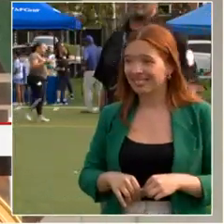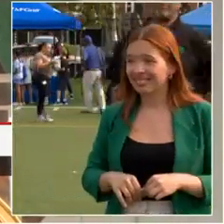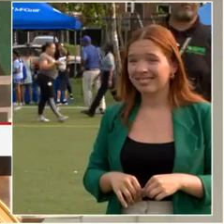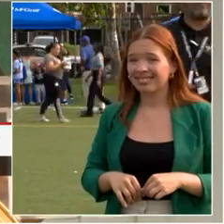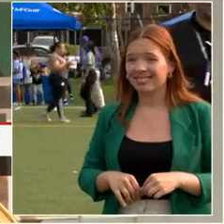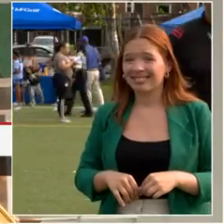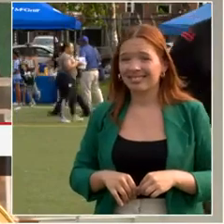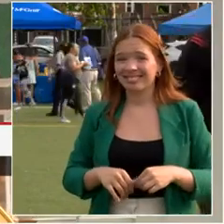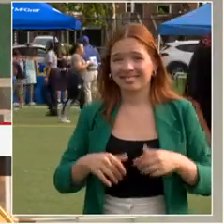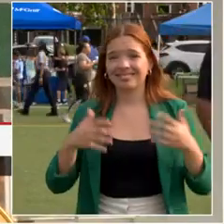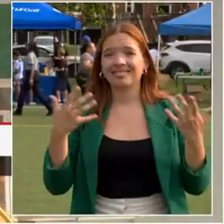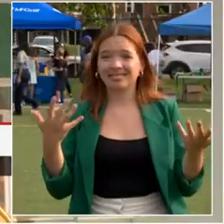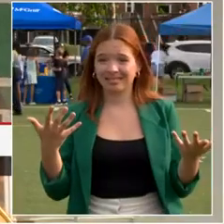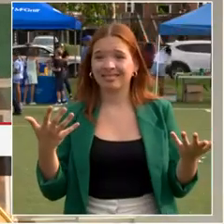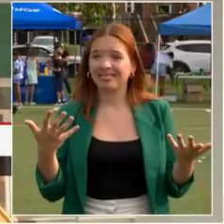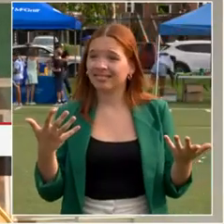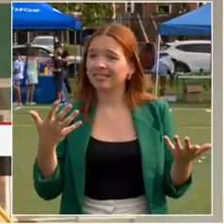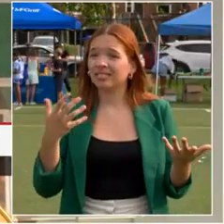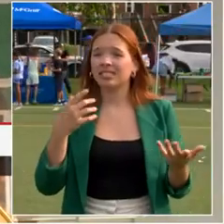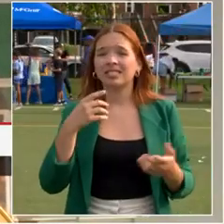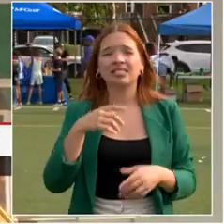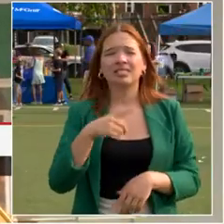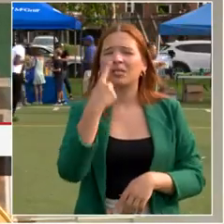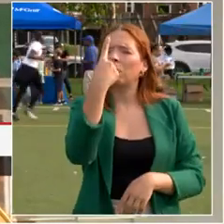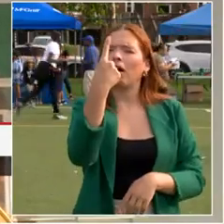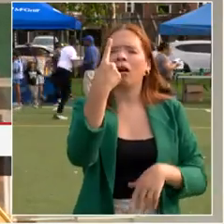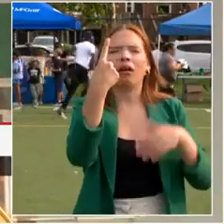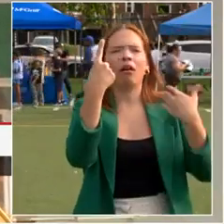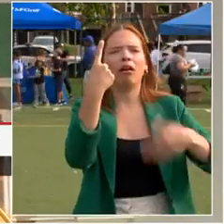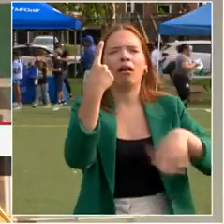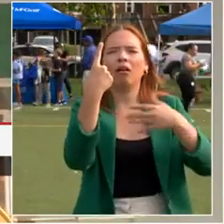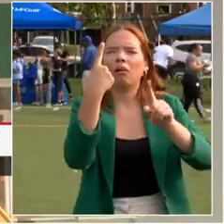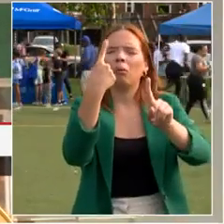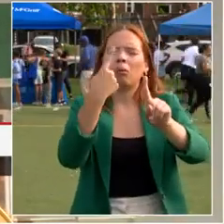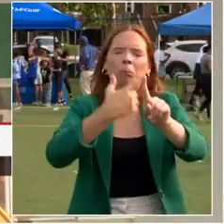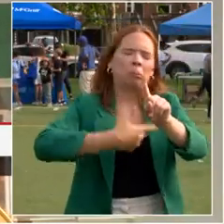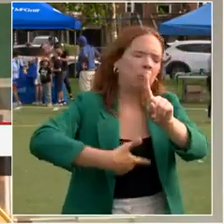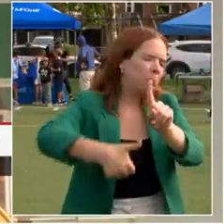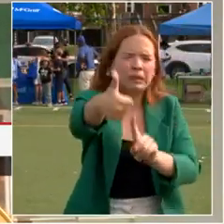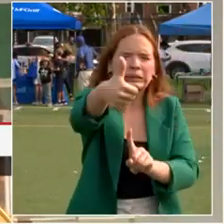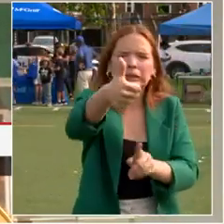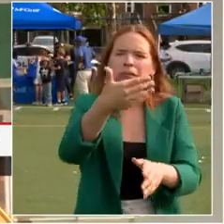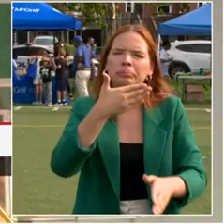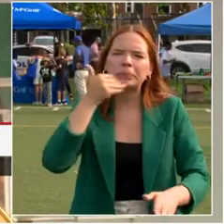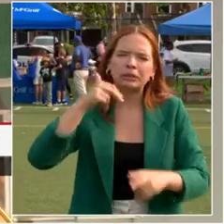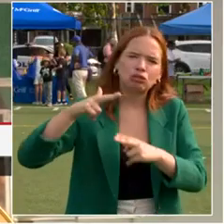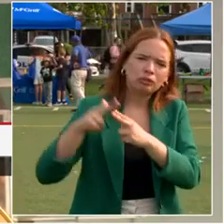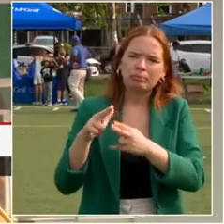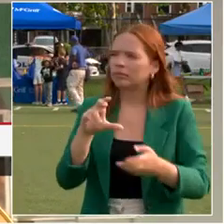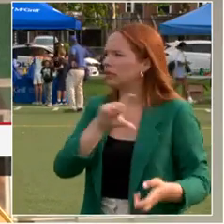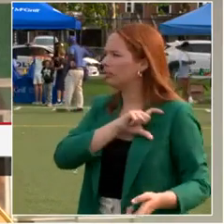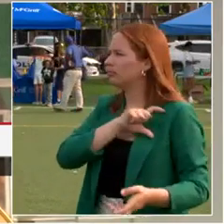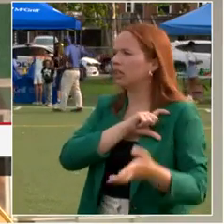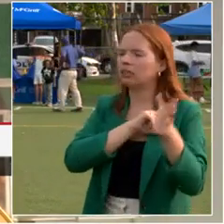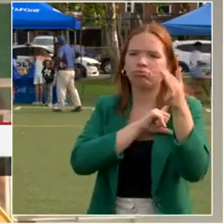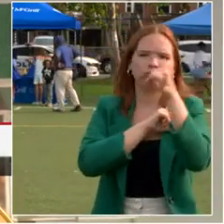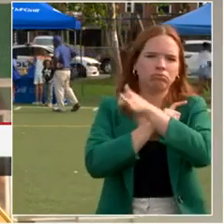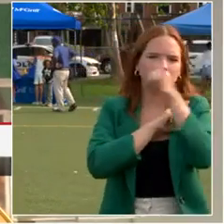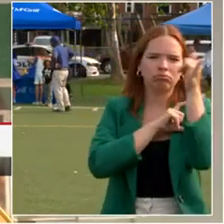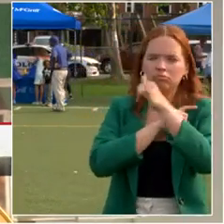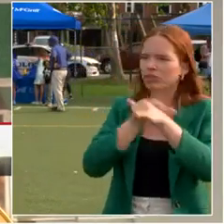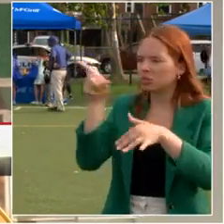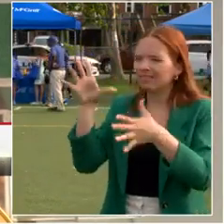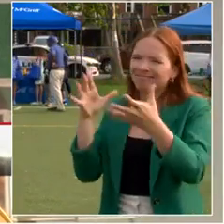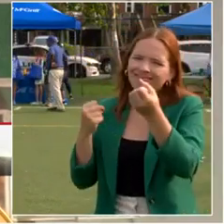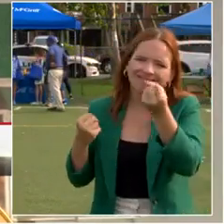best commanders on the police department. Commander L Terry is here for everyone. He turns